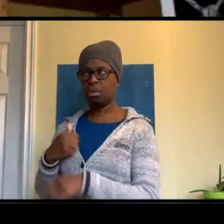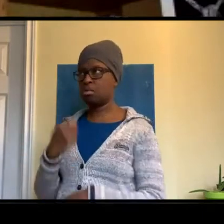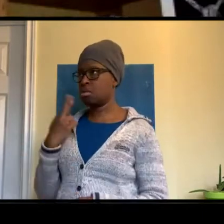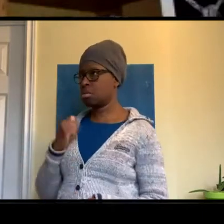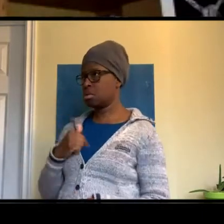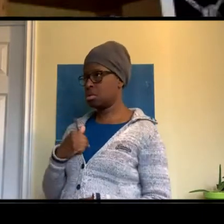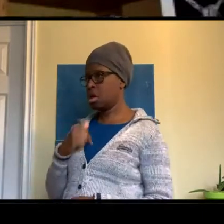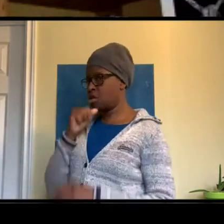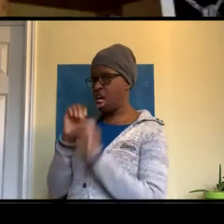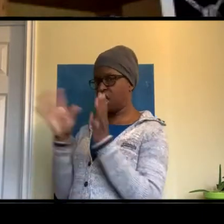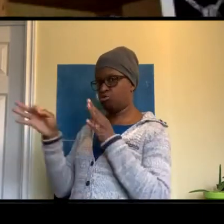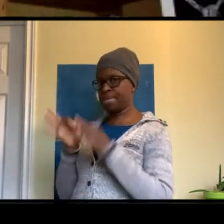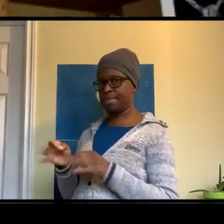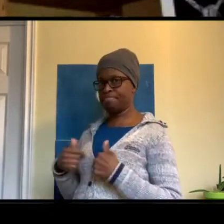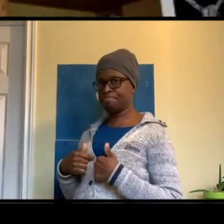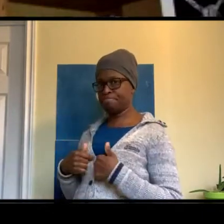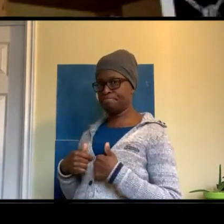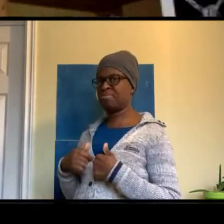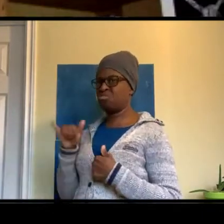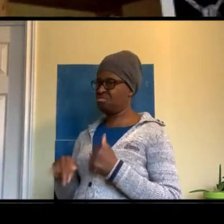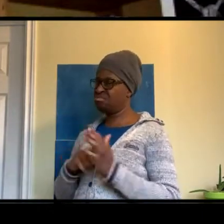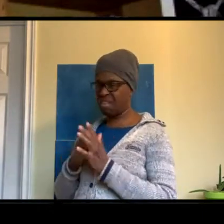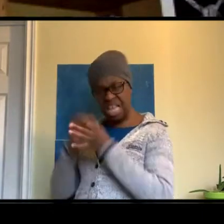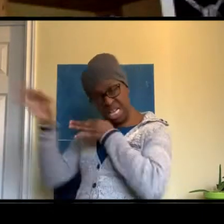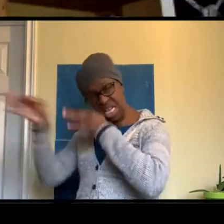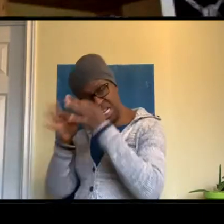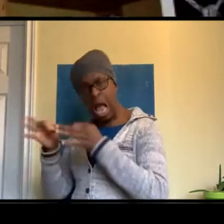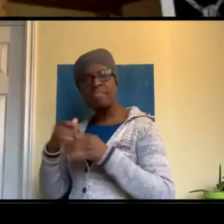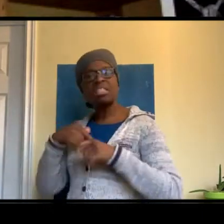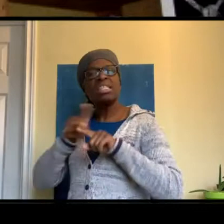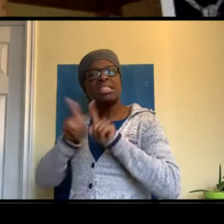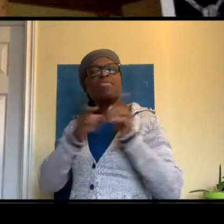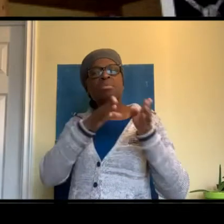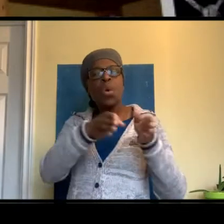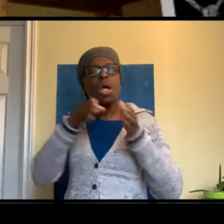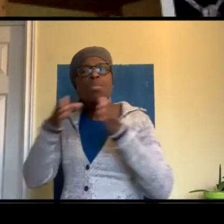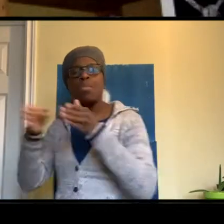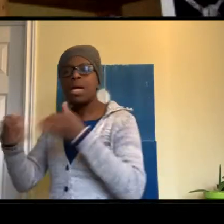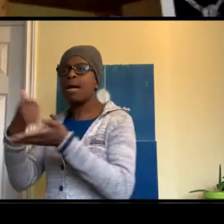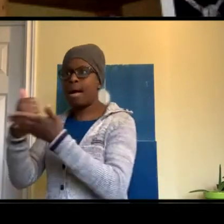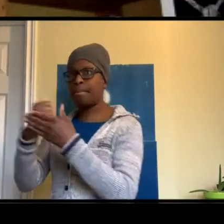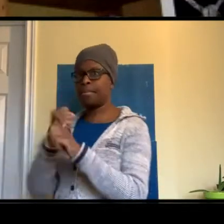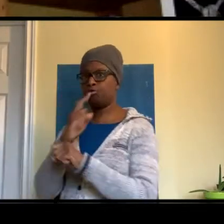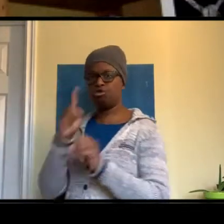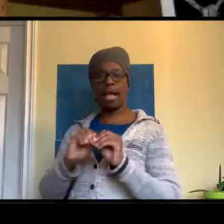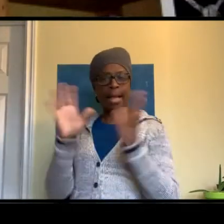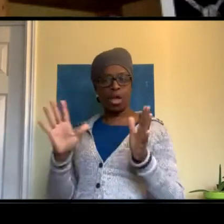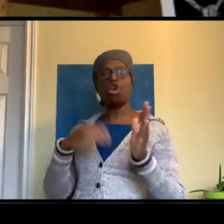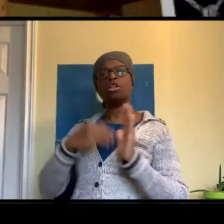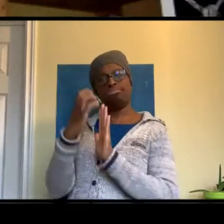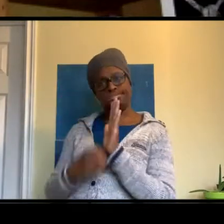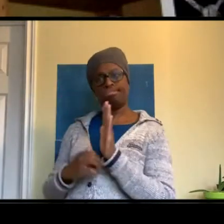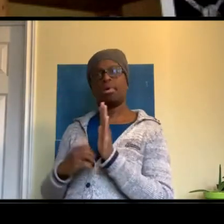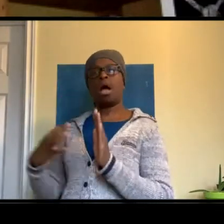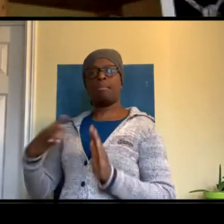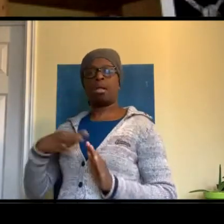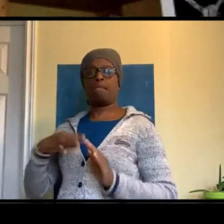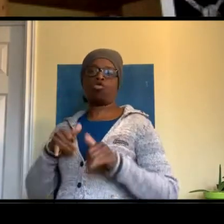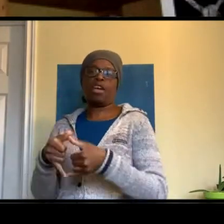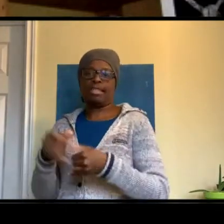it that way and get it down to something that a lay person is going to understand, regardless of where they're coming